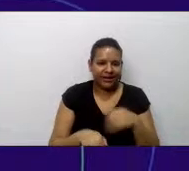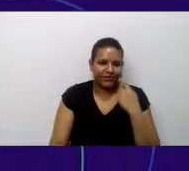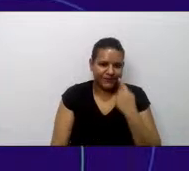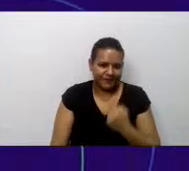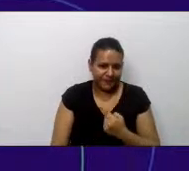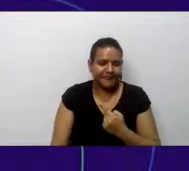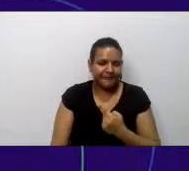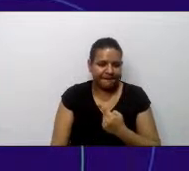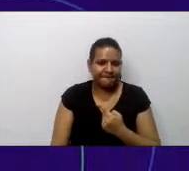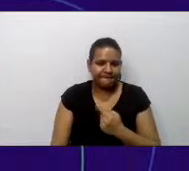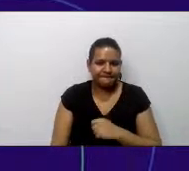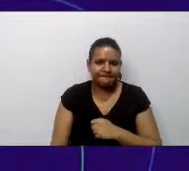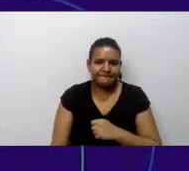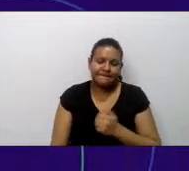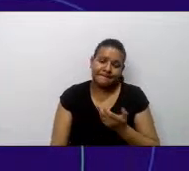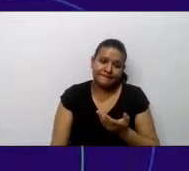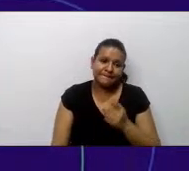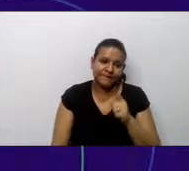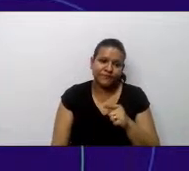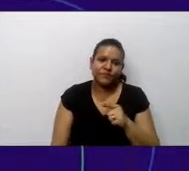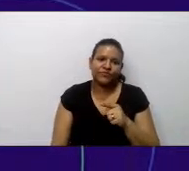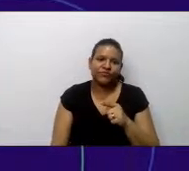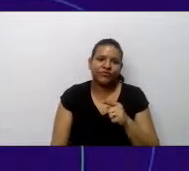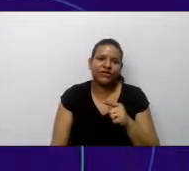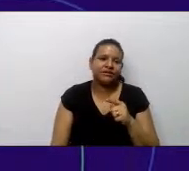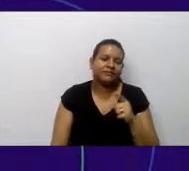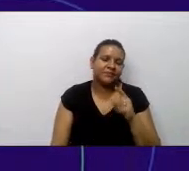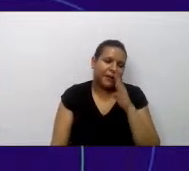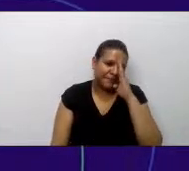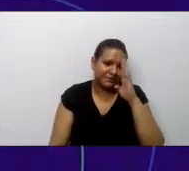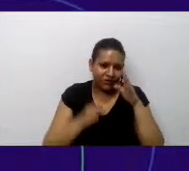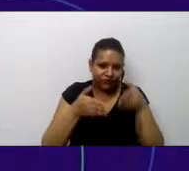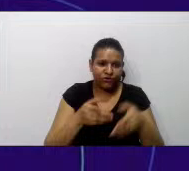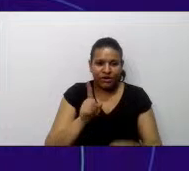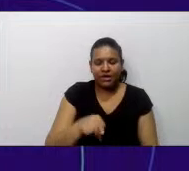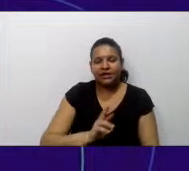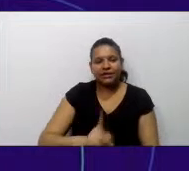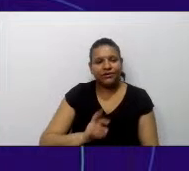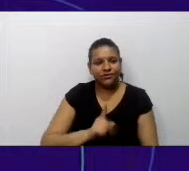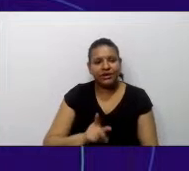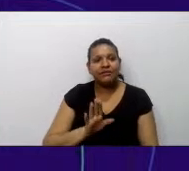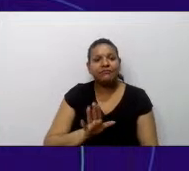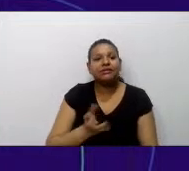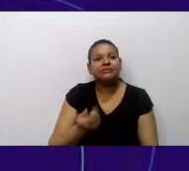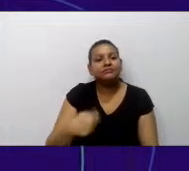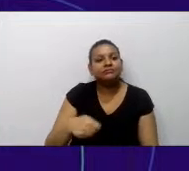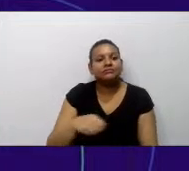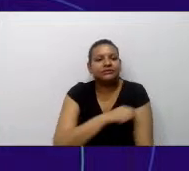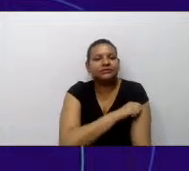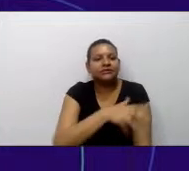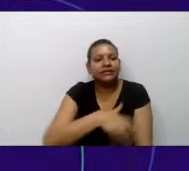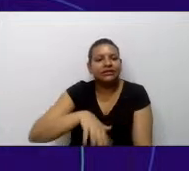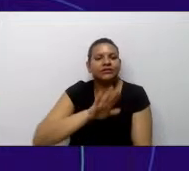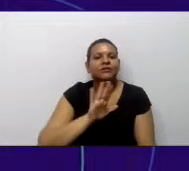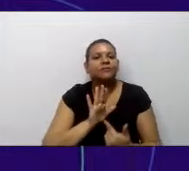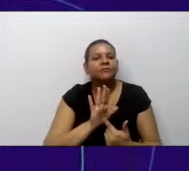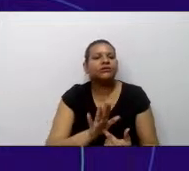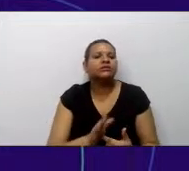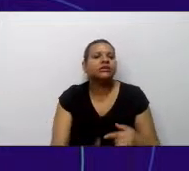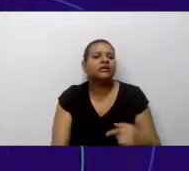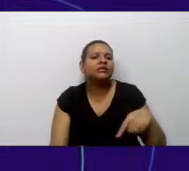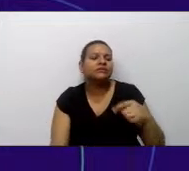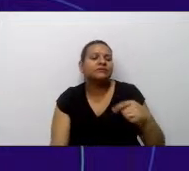the focus. The focus of this is really showing students what they need to improve. So